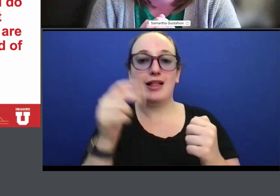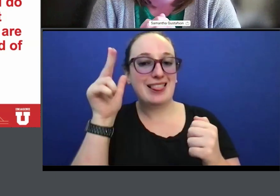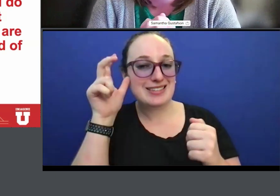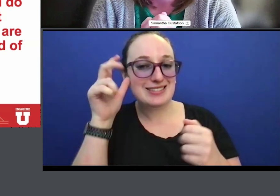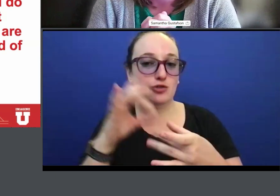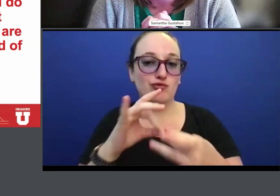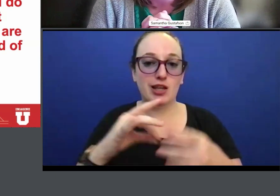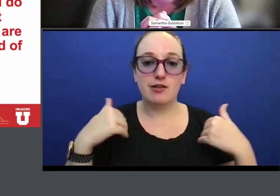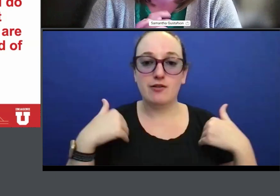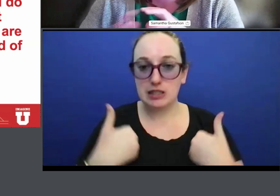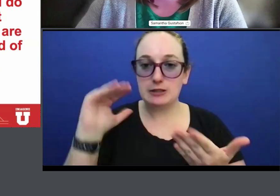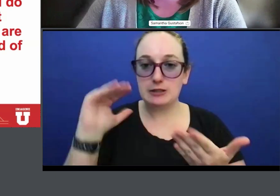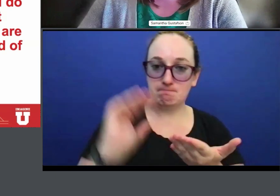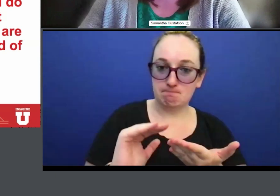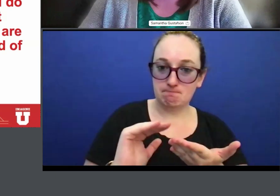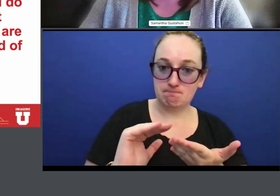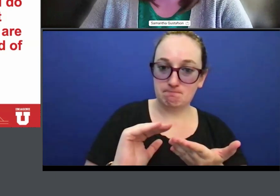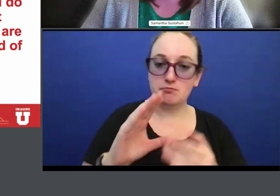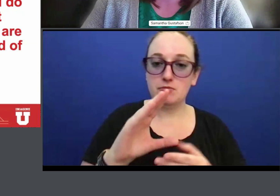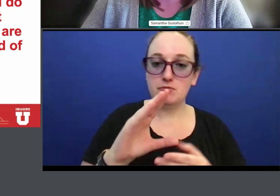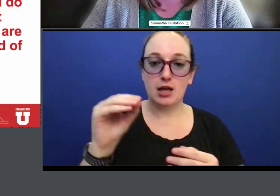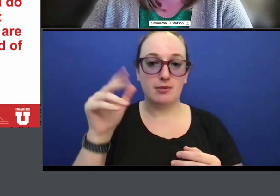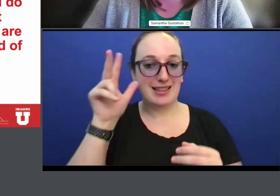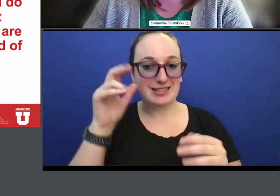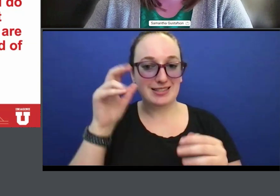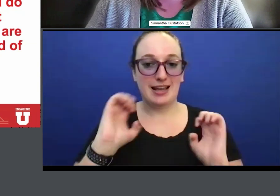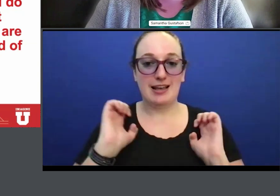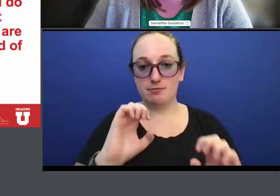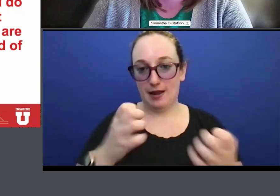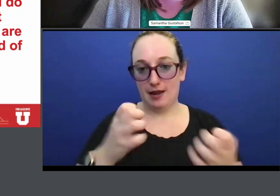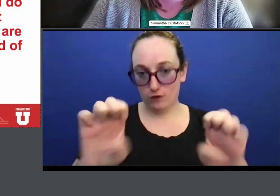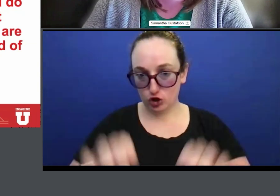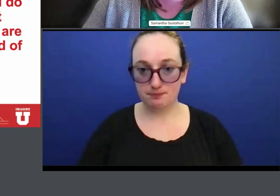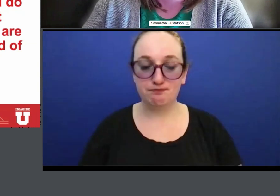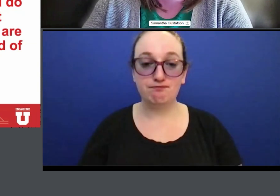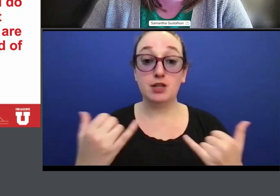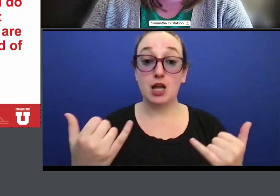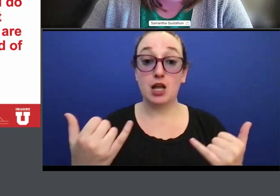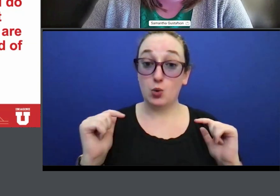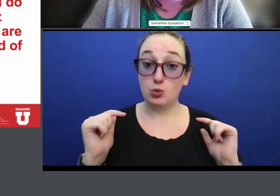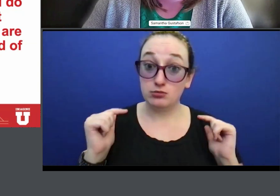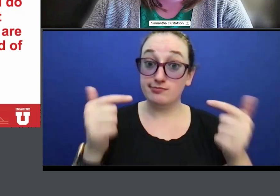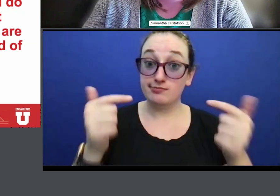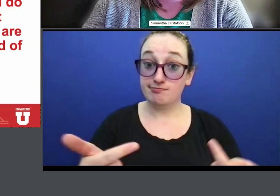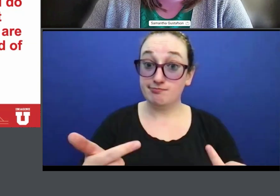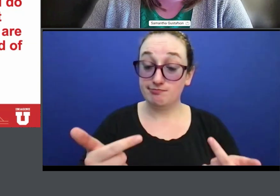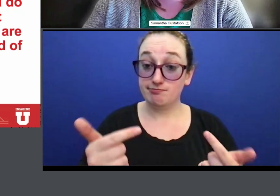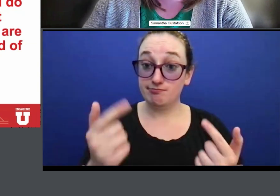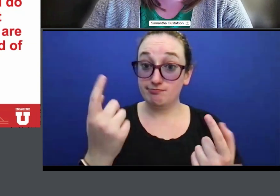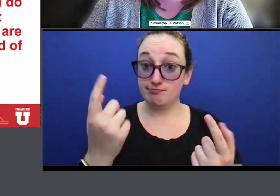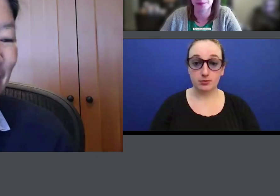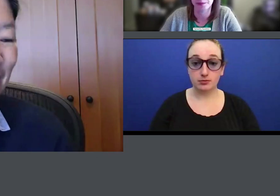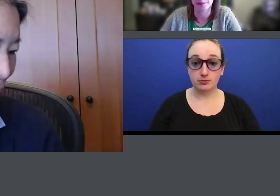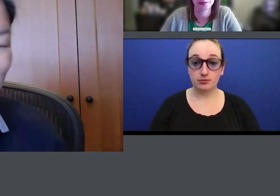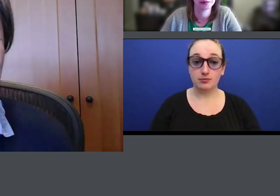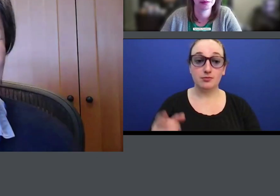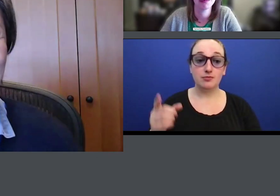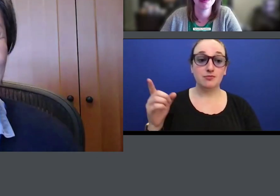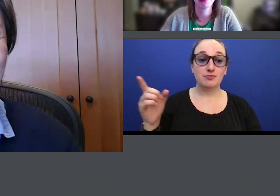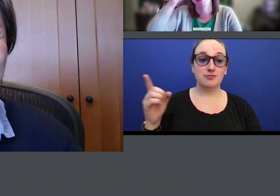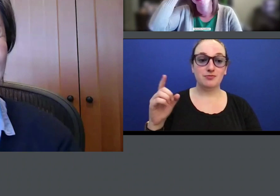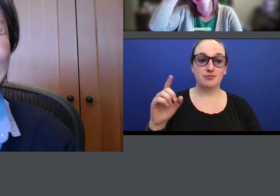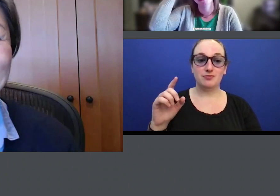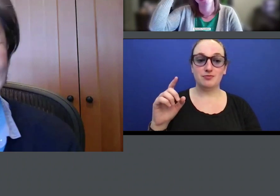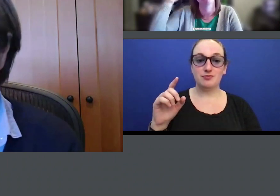related fatigue and listening effort. So, with that, I will open it up to questions.